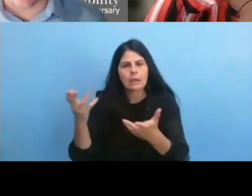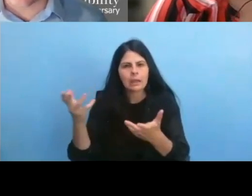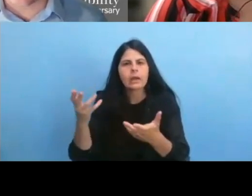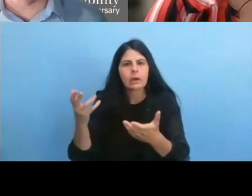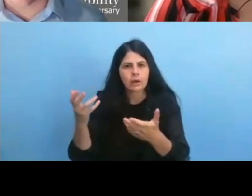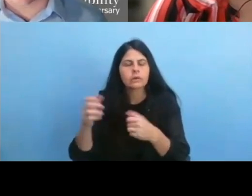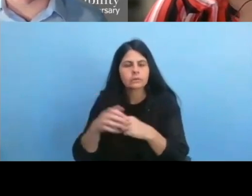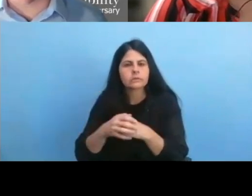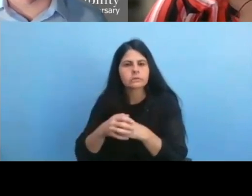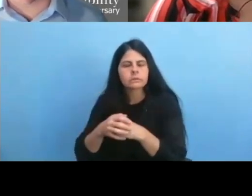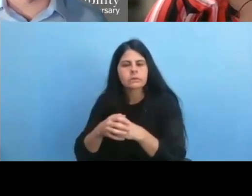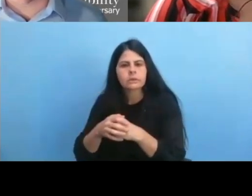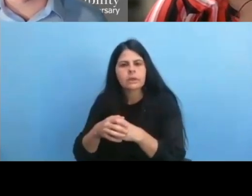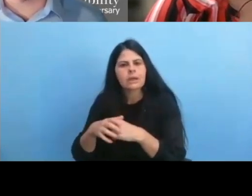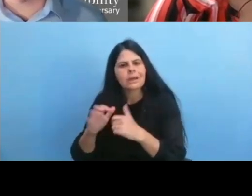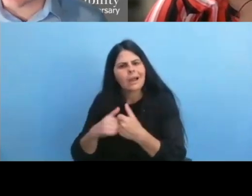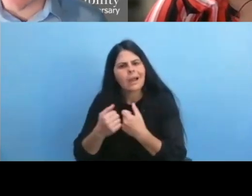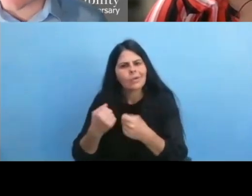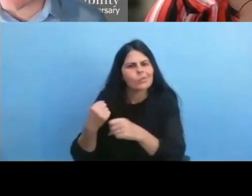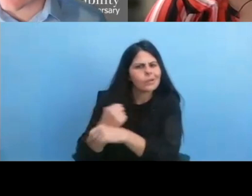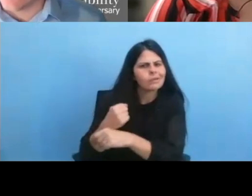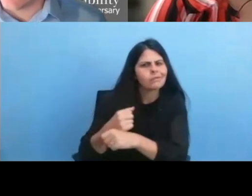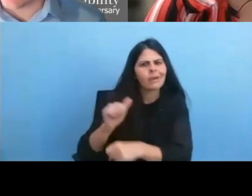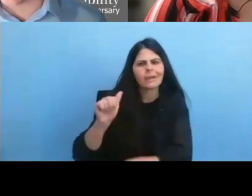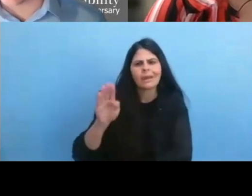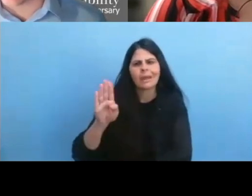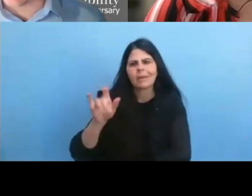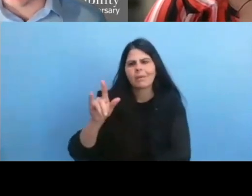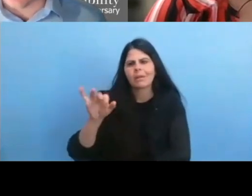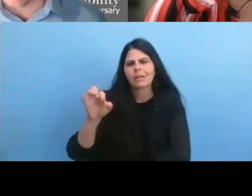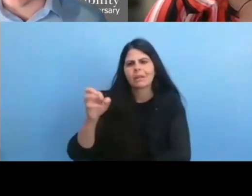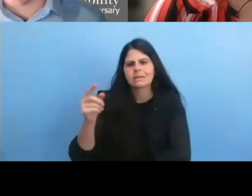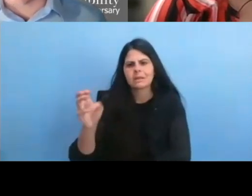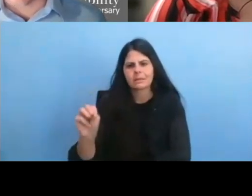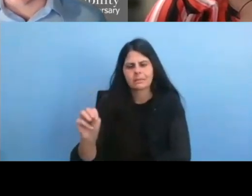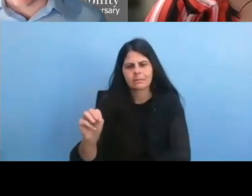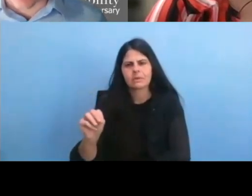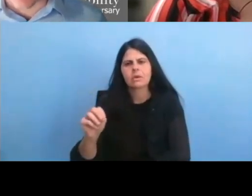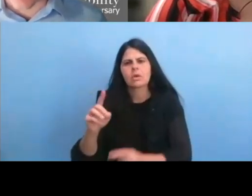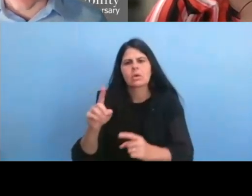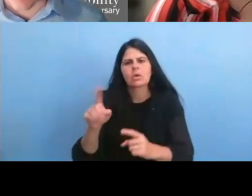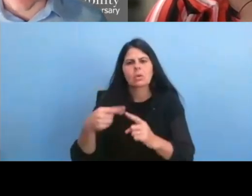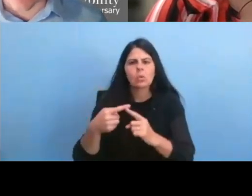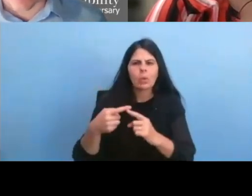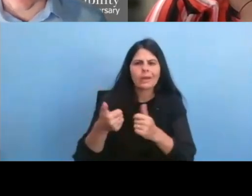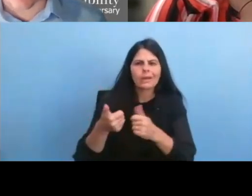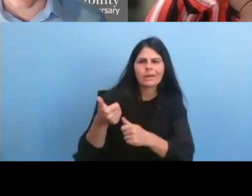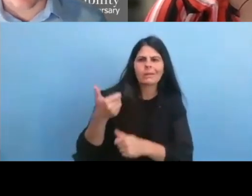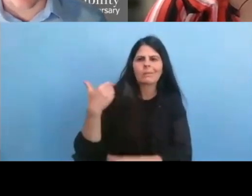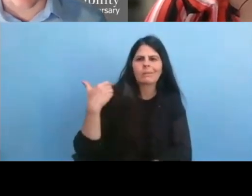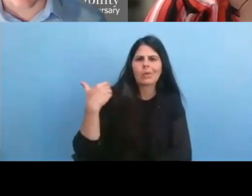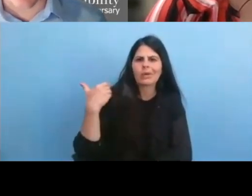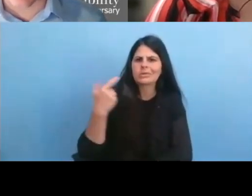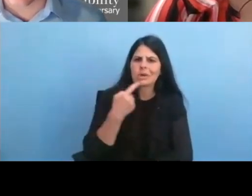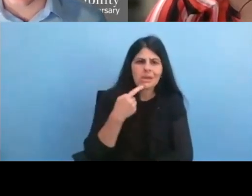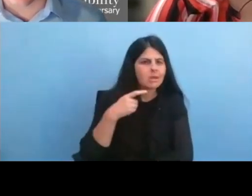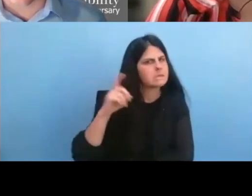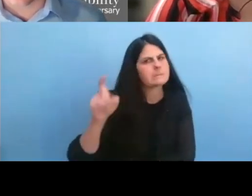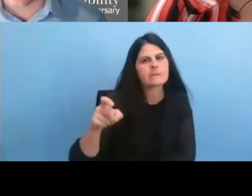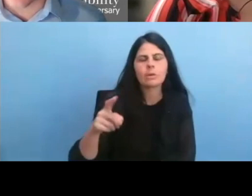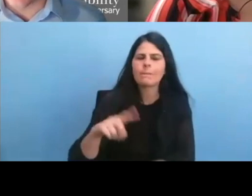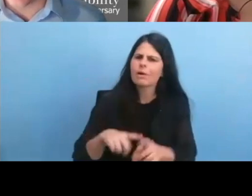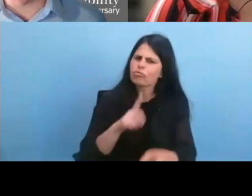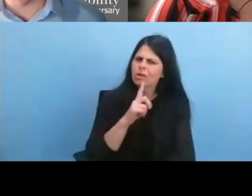when it comes to employers qualifying certain tasks as essential when it could be non-essential? And Dr. Schmidt, I'm going to toss this to